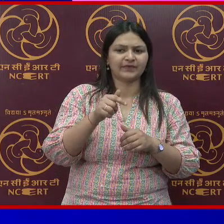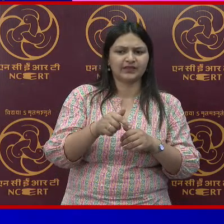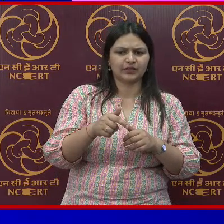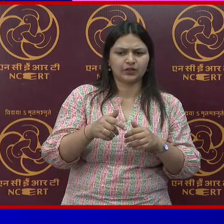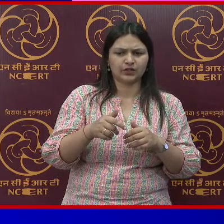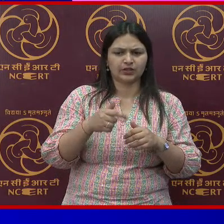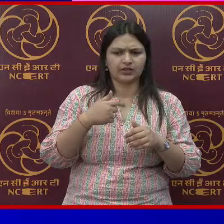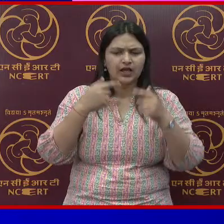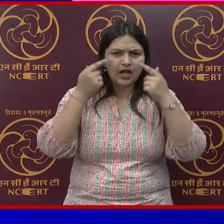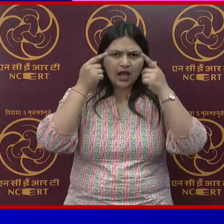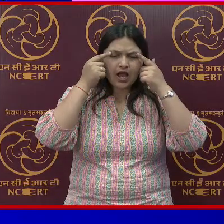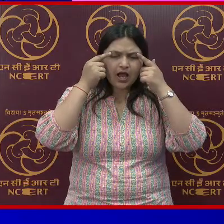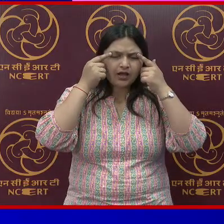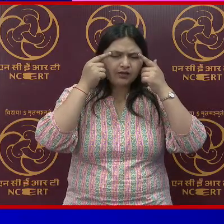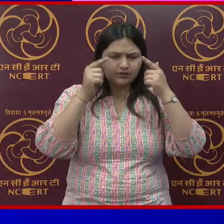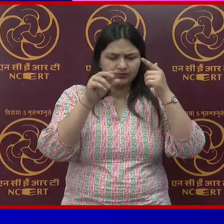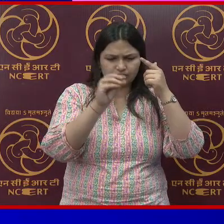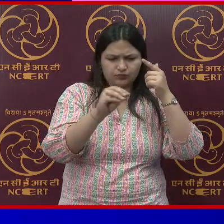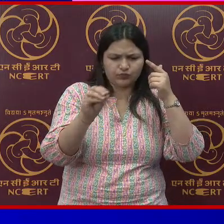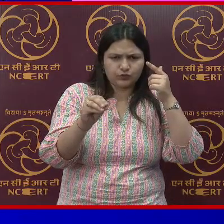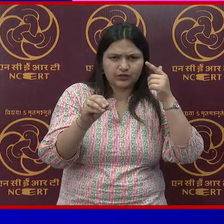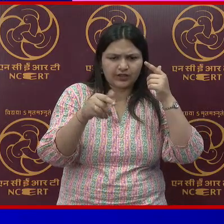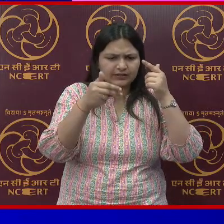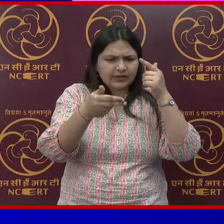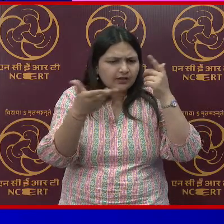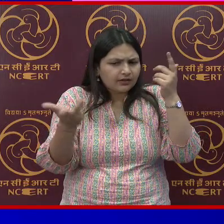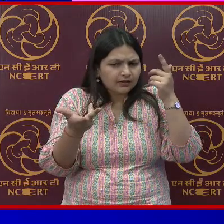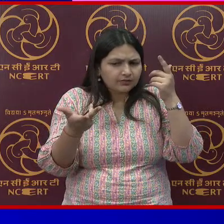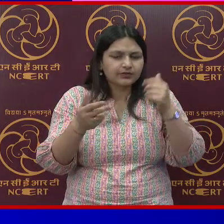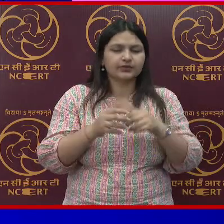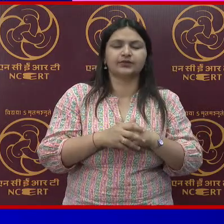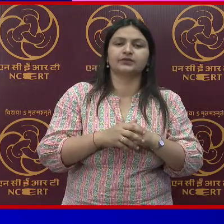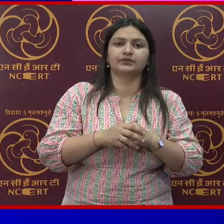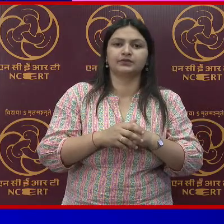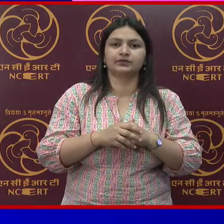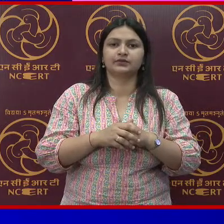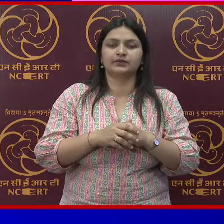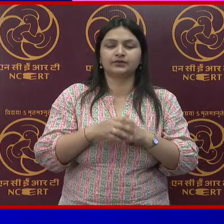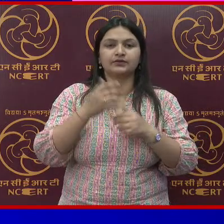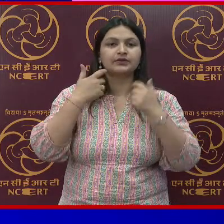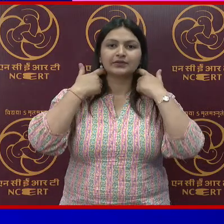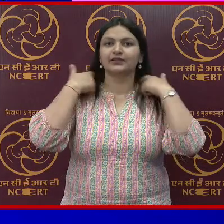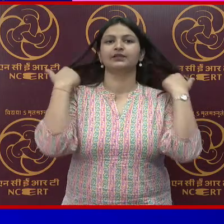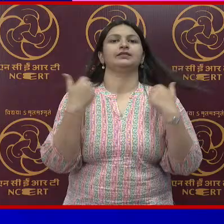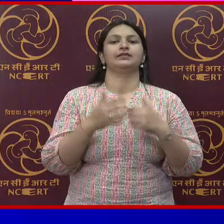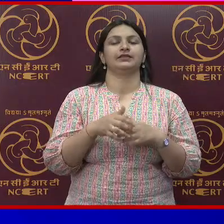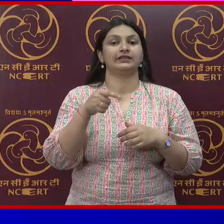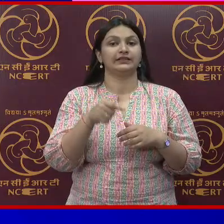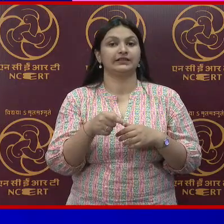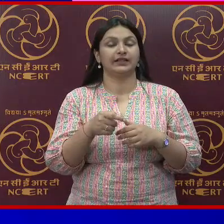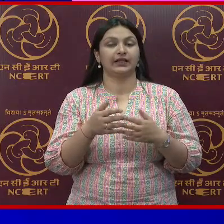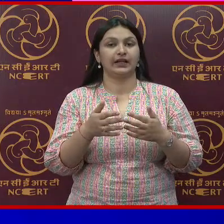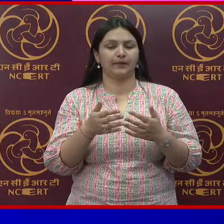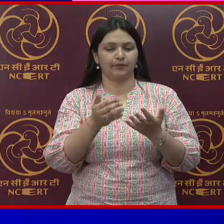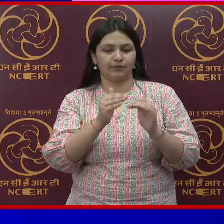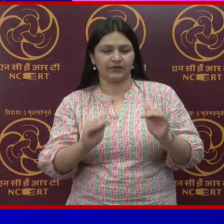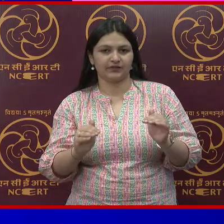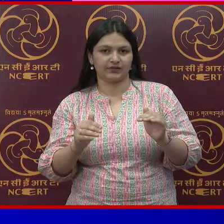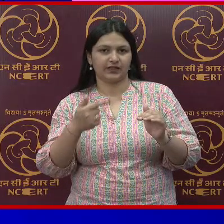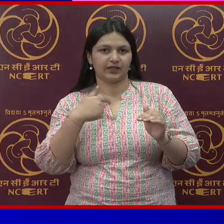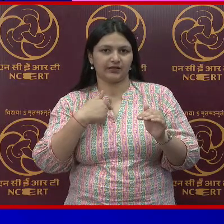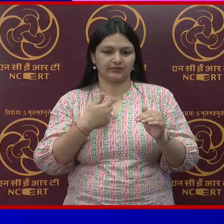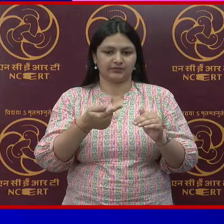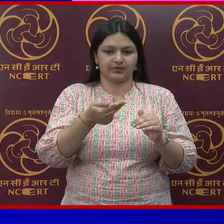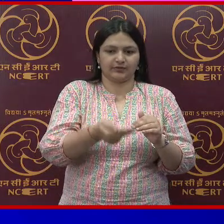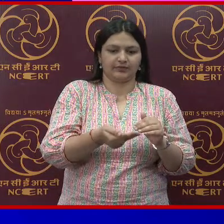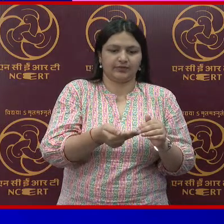parts called on which the eyes are there? The small things on the head. It is that is the part of the child. But in a crab, what is